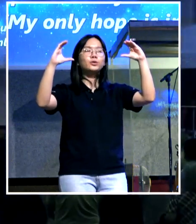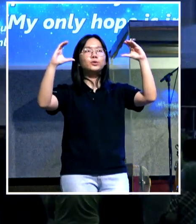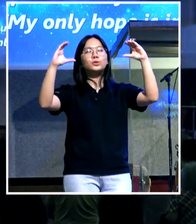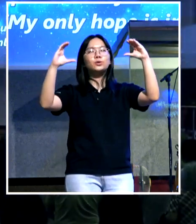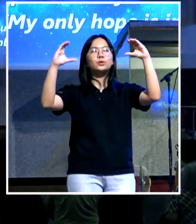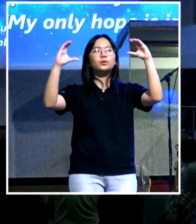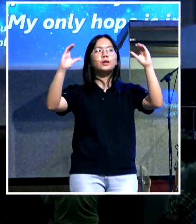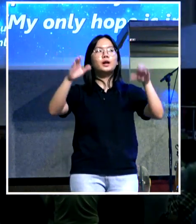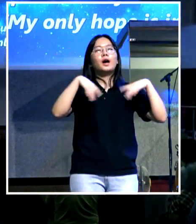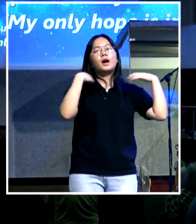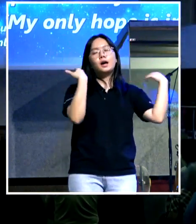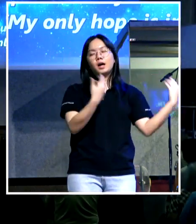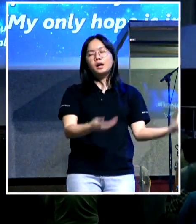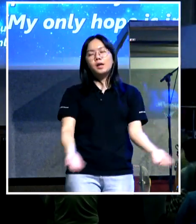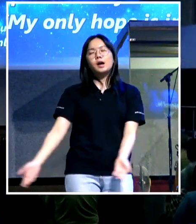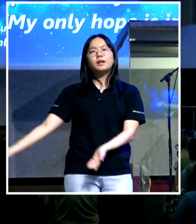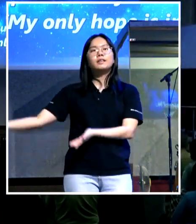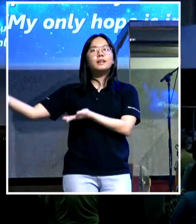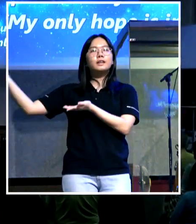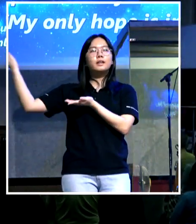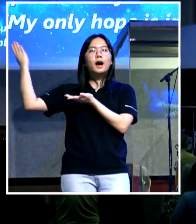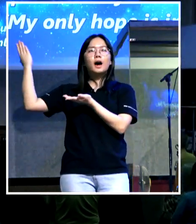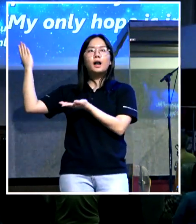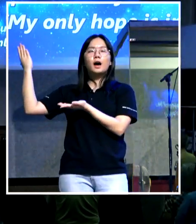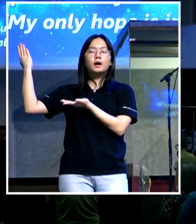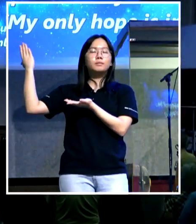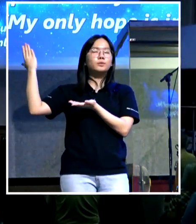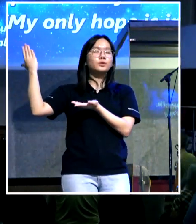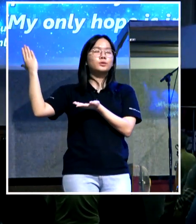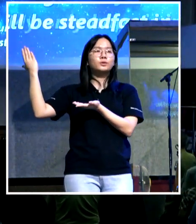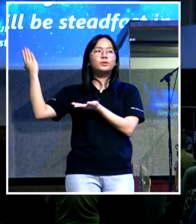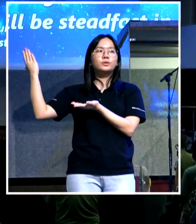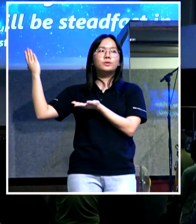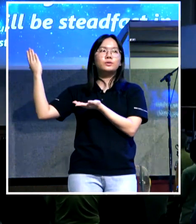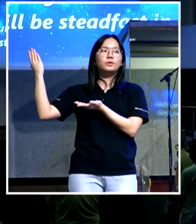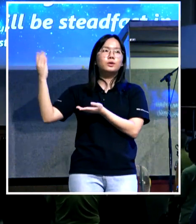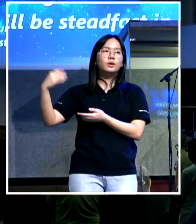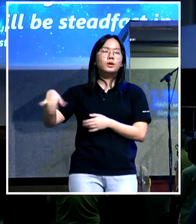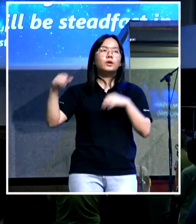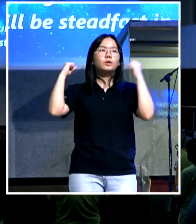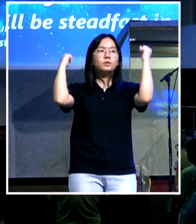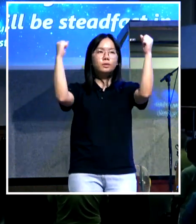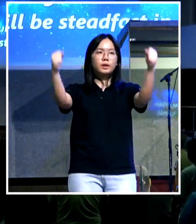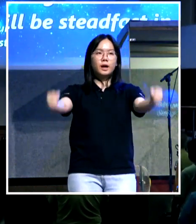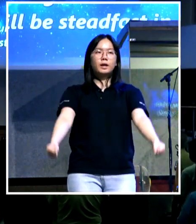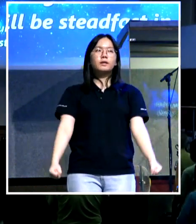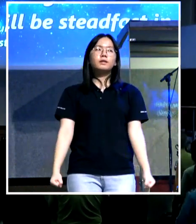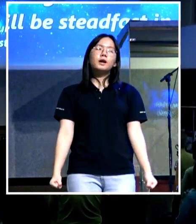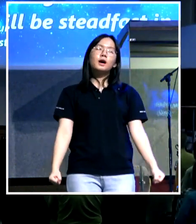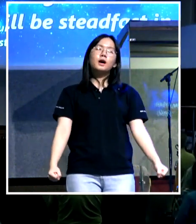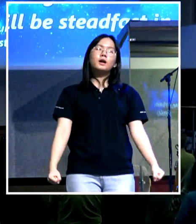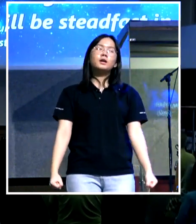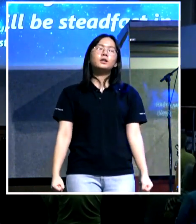Harapanku hanya di dalam. Yes Lord, my hope is in you.